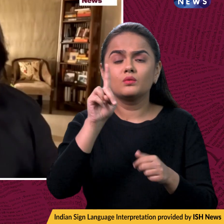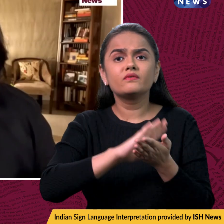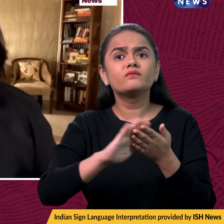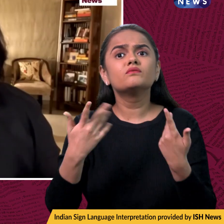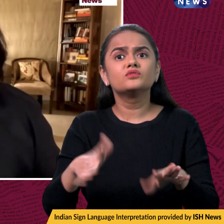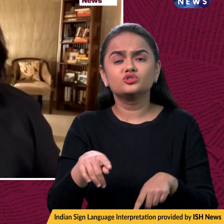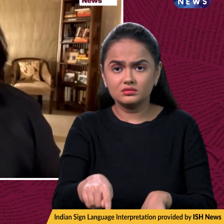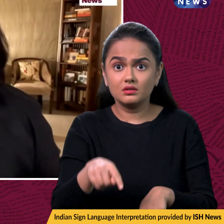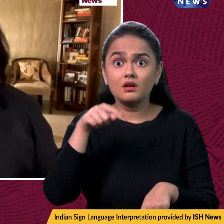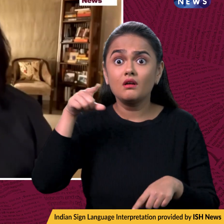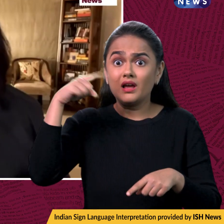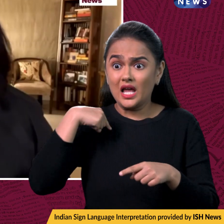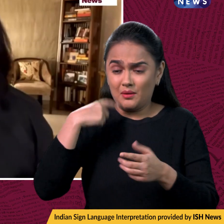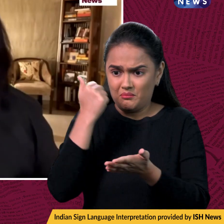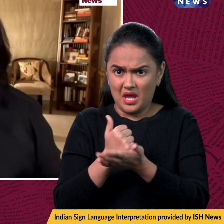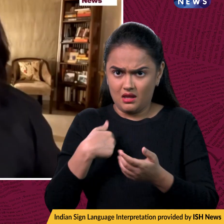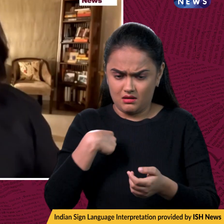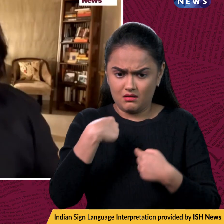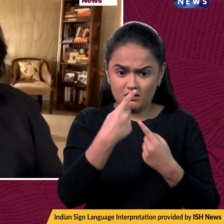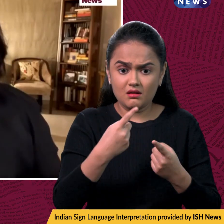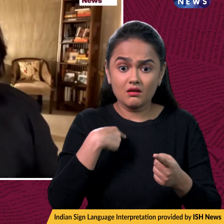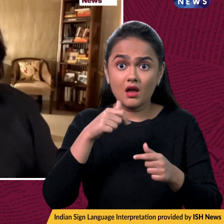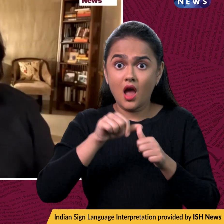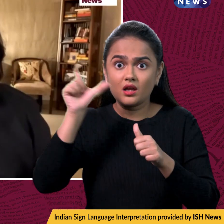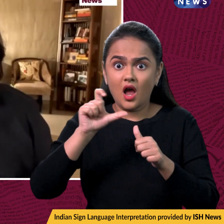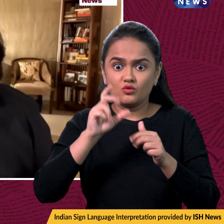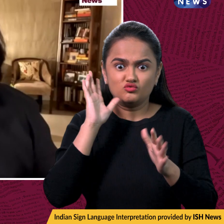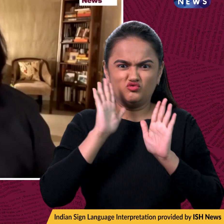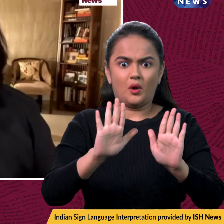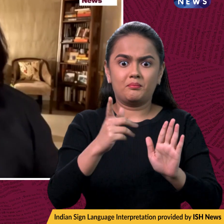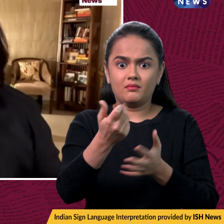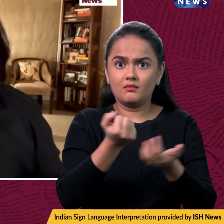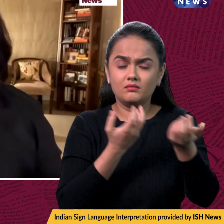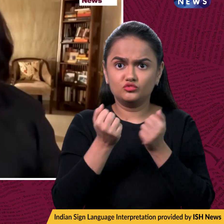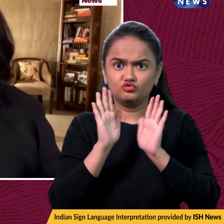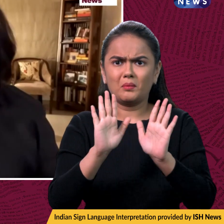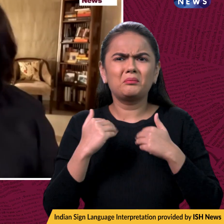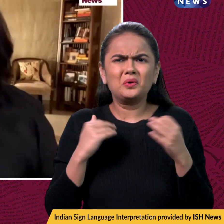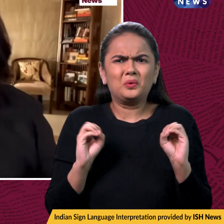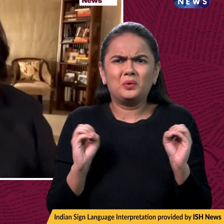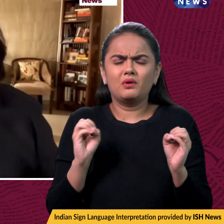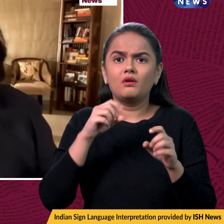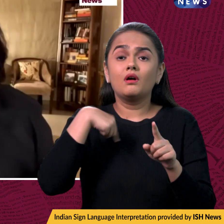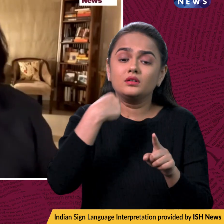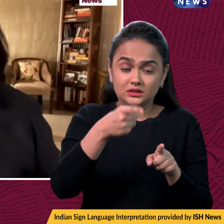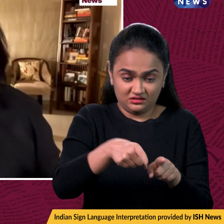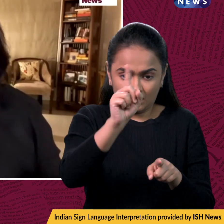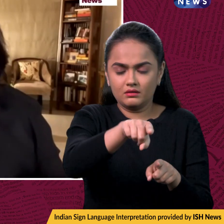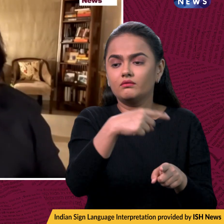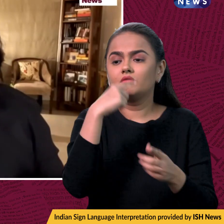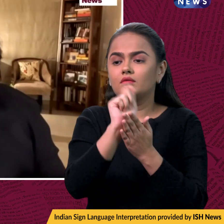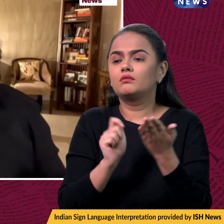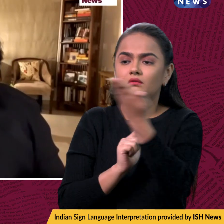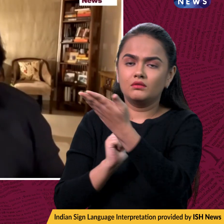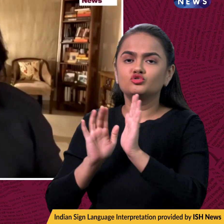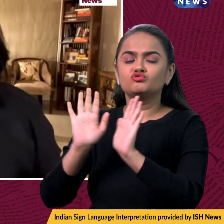year." The MHA did not freeze the accounts. SBI India has informed that Missionaries of Charity itself requested SBI to